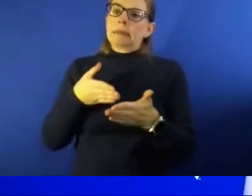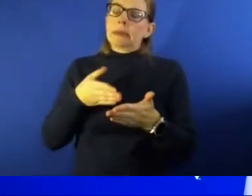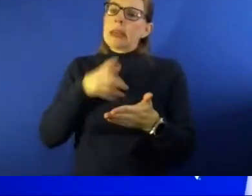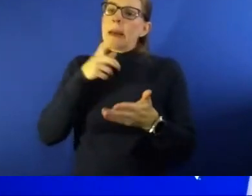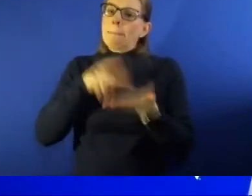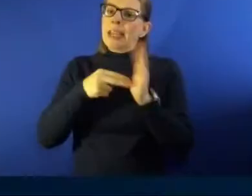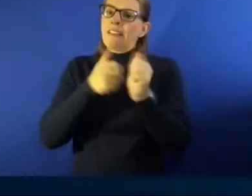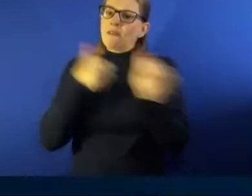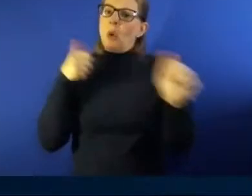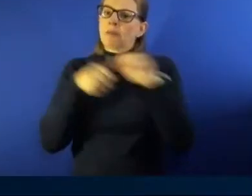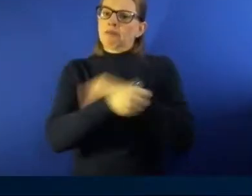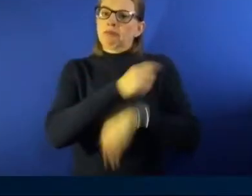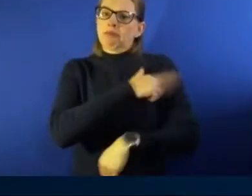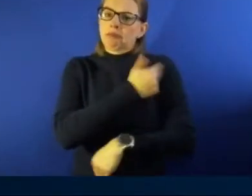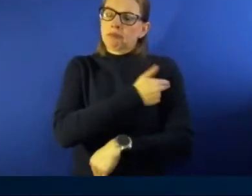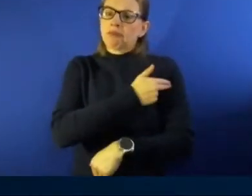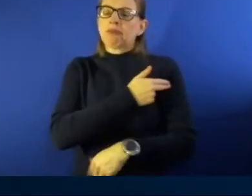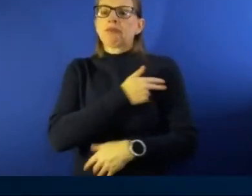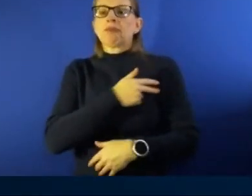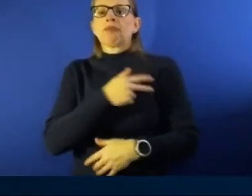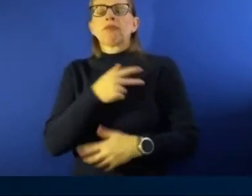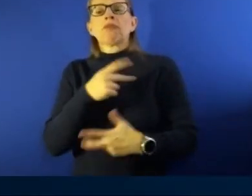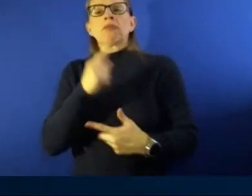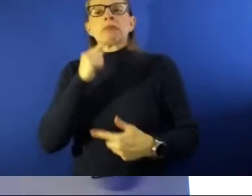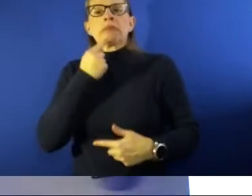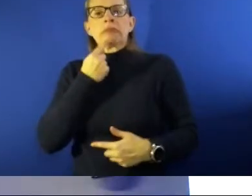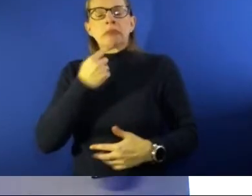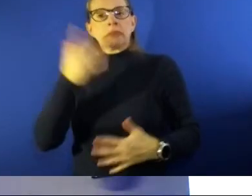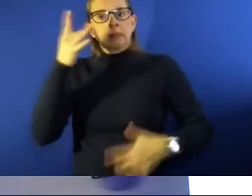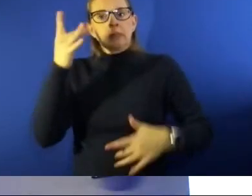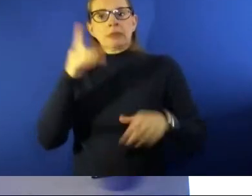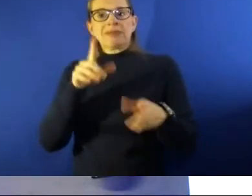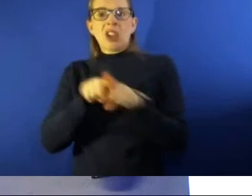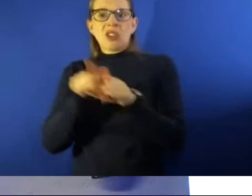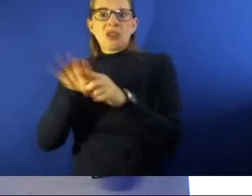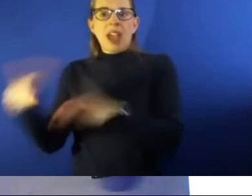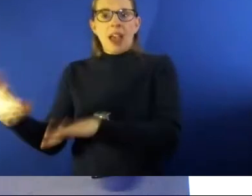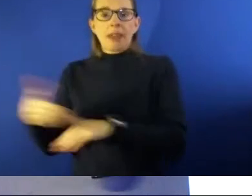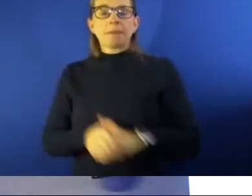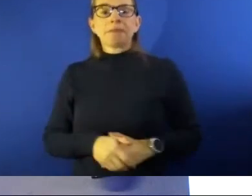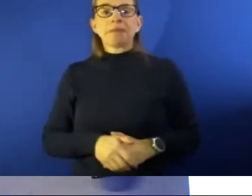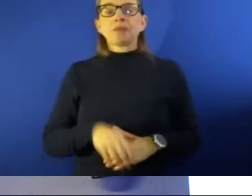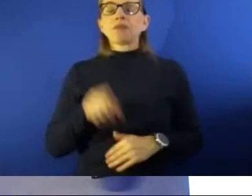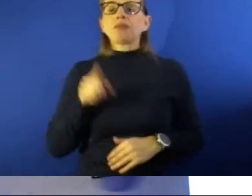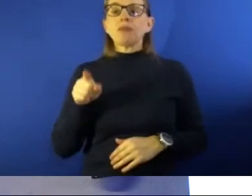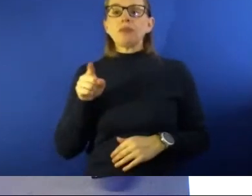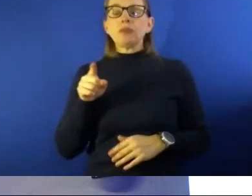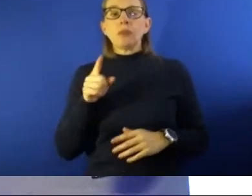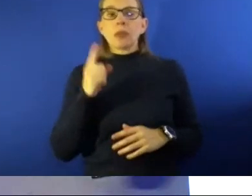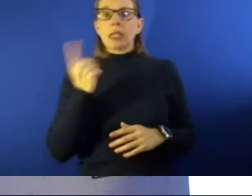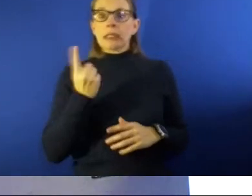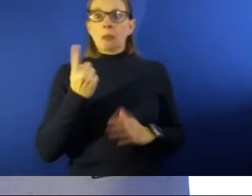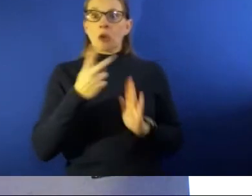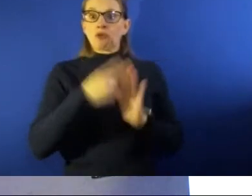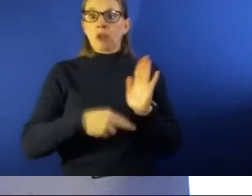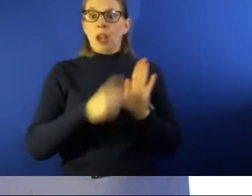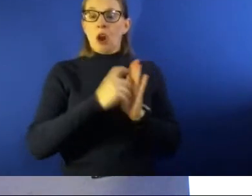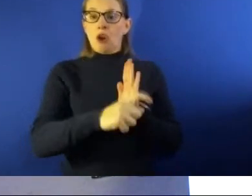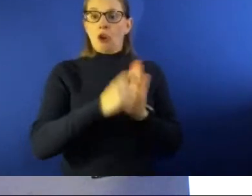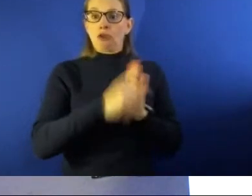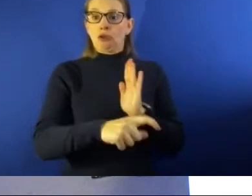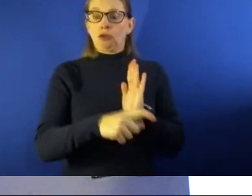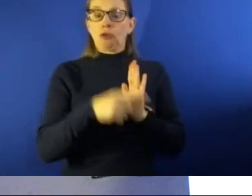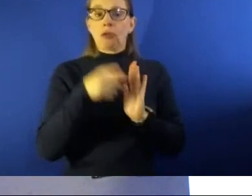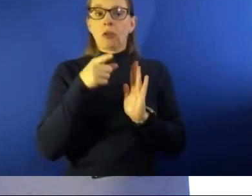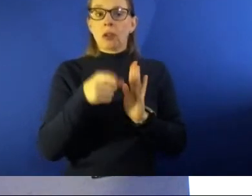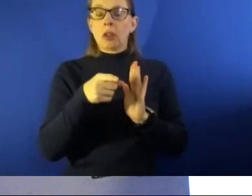well. Dr. Schmidtke, Catherine read an article yesterday out of Wichita saying that Kansas is close to reaching herd immunity,